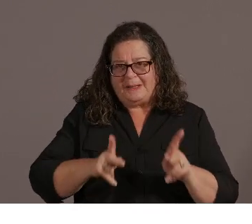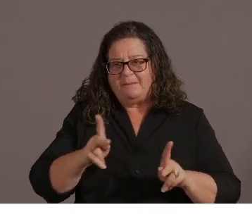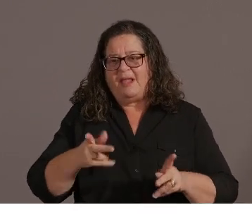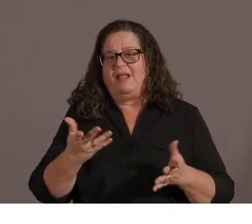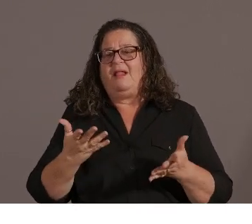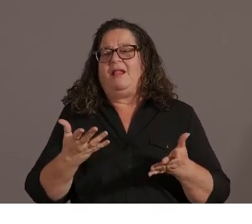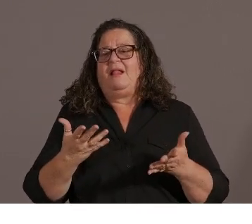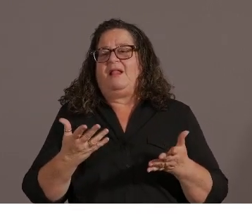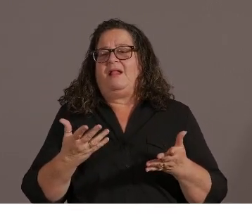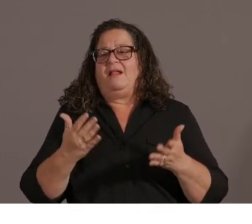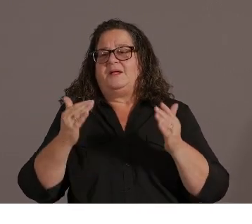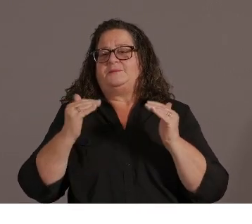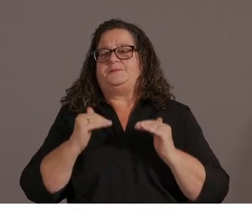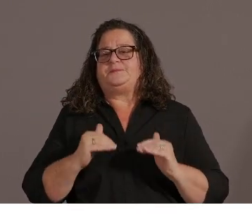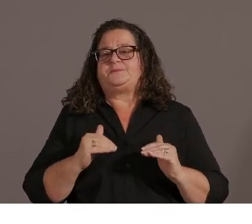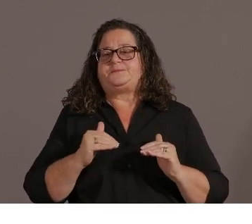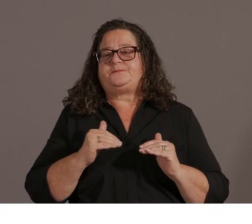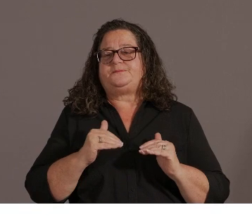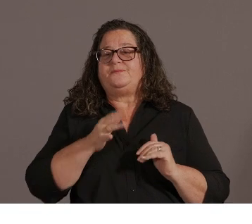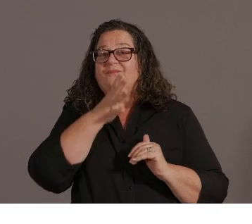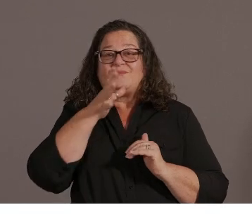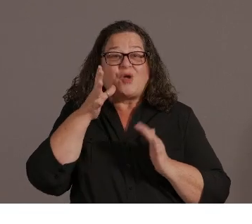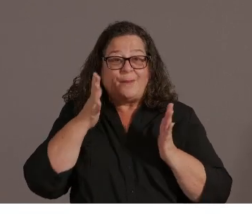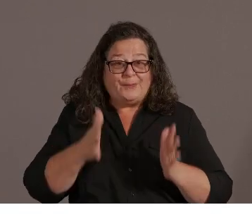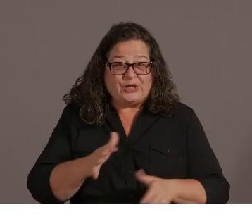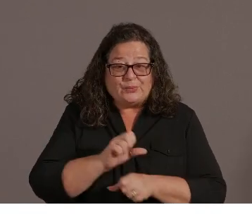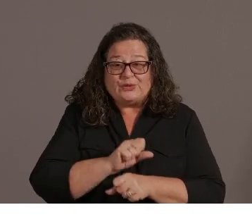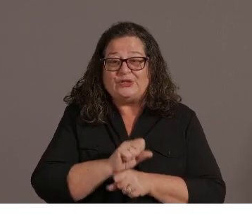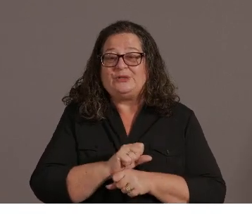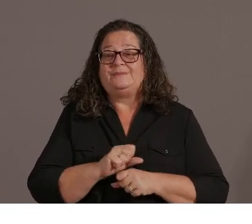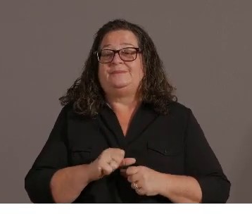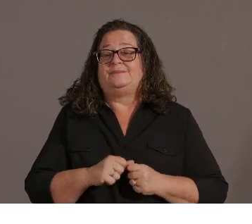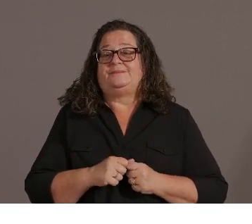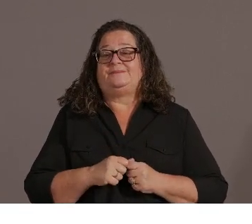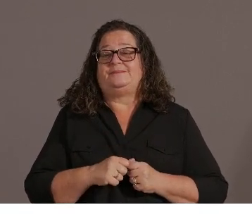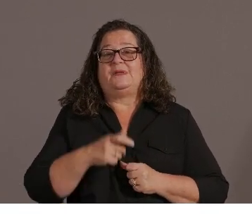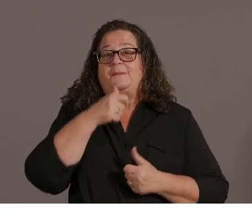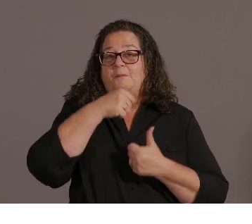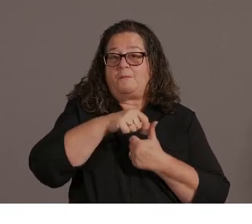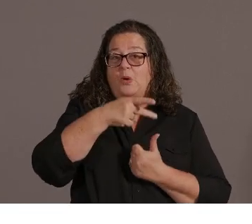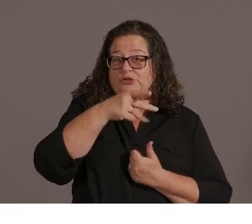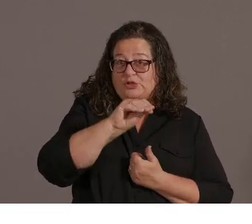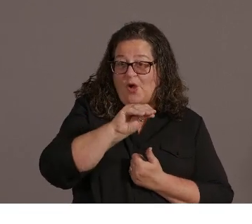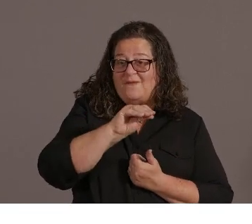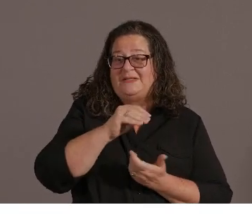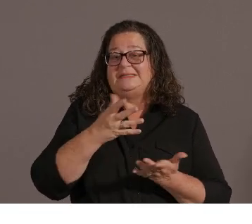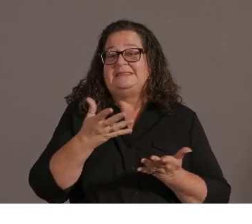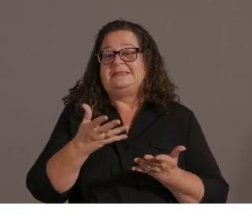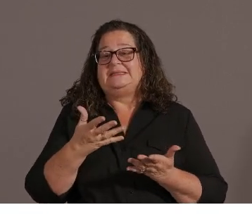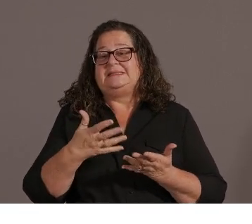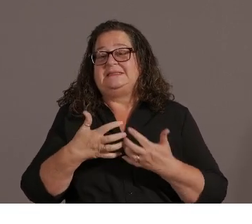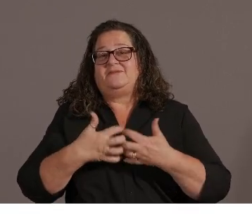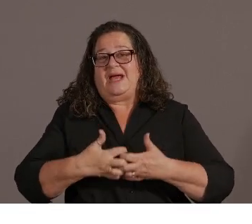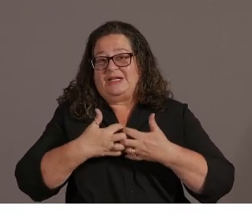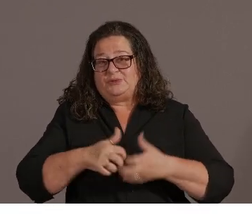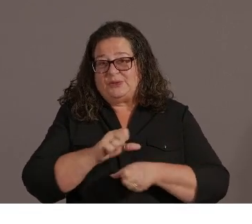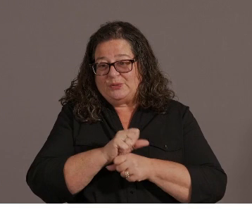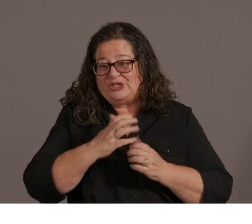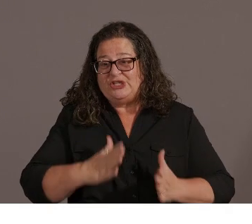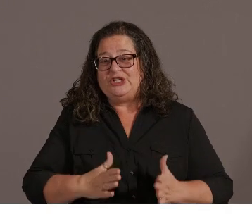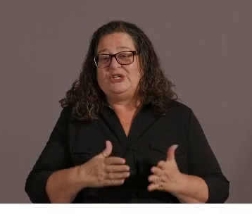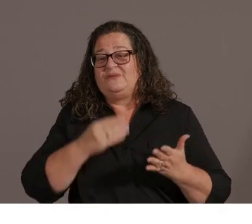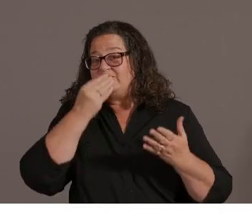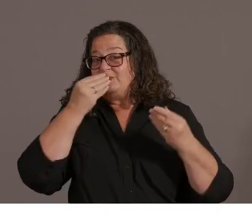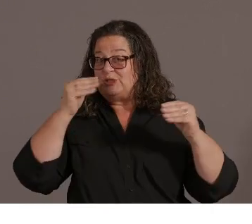the United States Postal Service, industries involved in manufacturing, grocery store, and public transit. And that